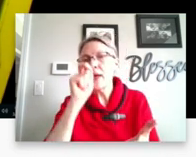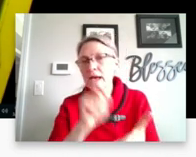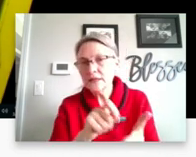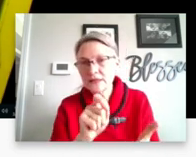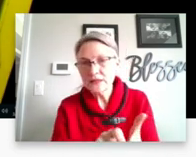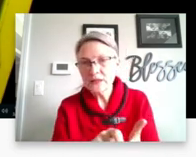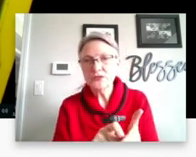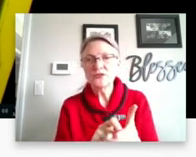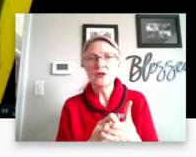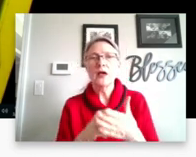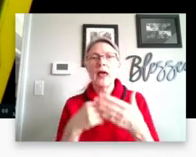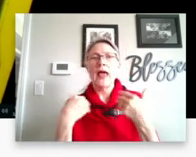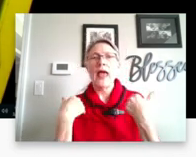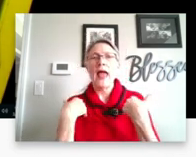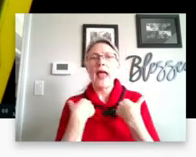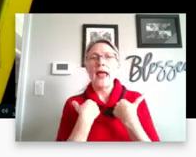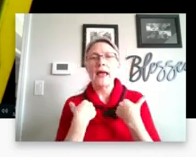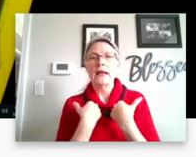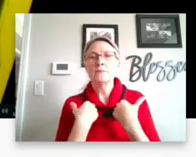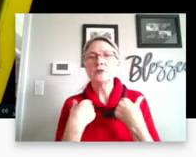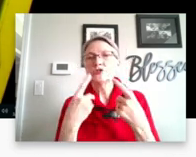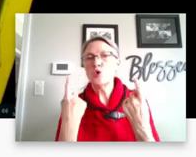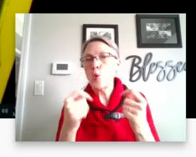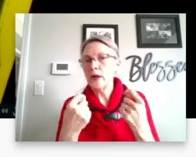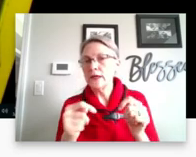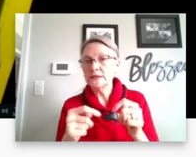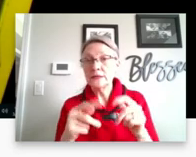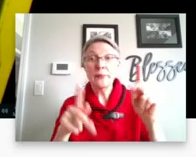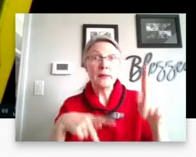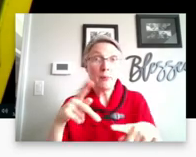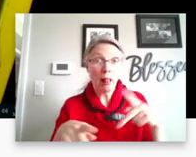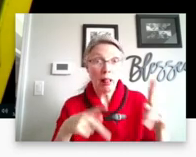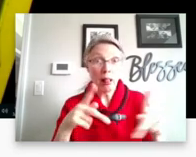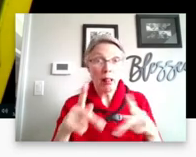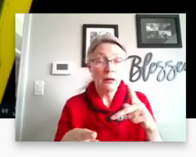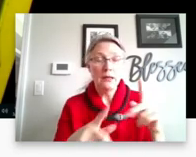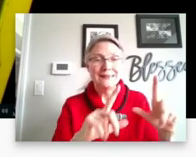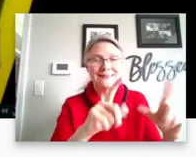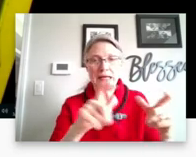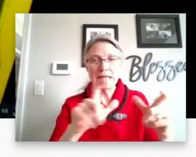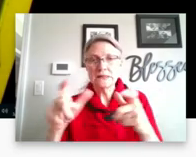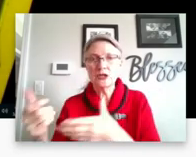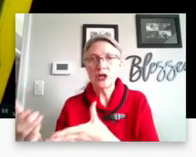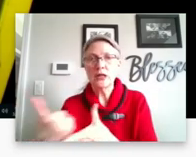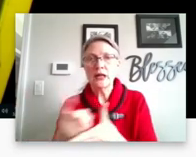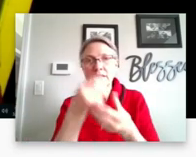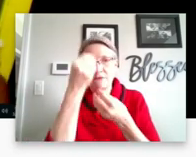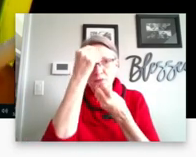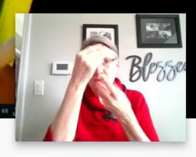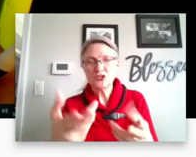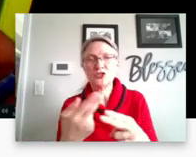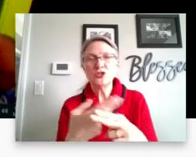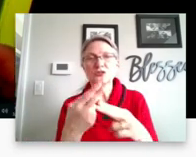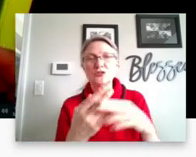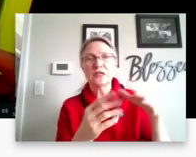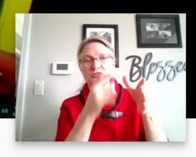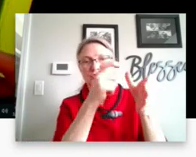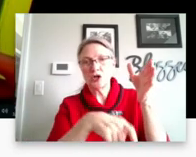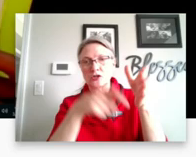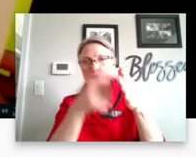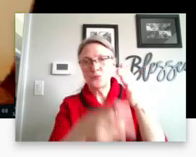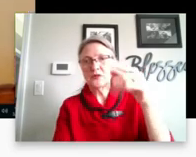it could be humans, it could be living things. And you are going to collect data using a T-chart that you create on